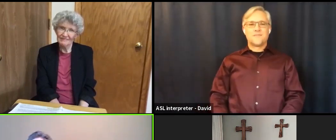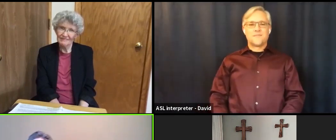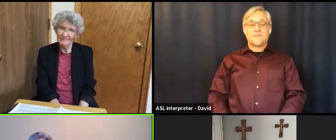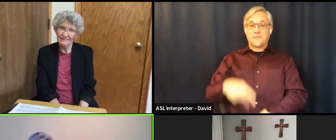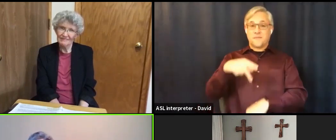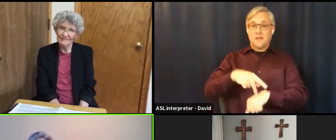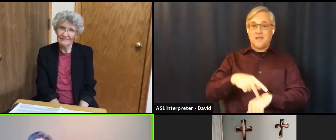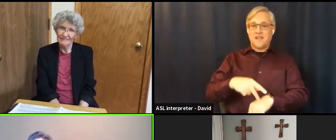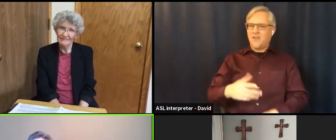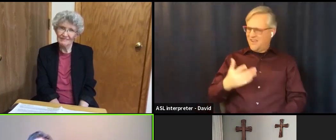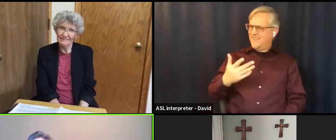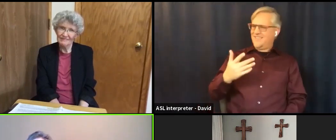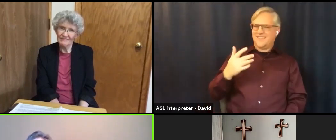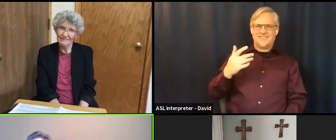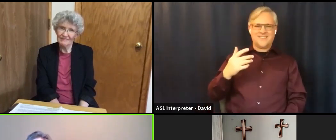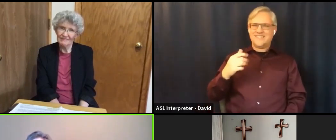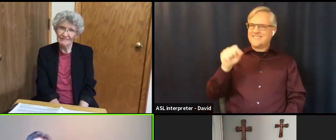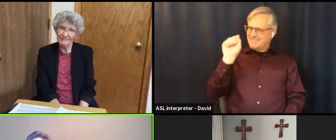Peter says, yes, Jesus,